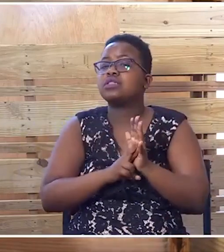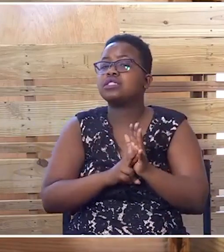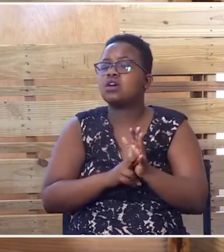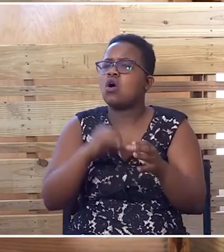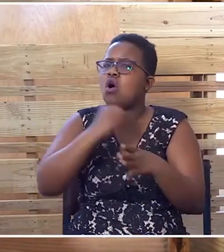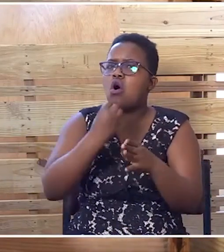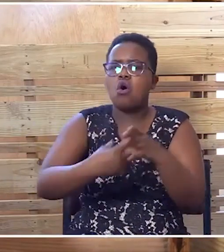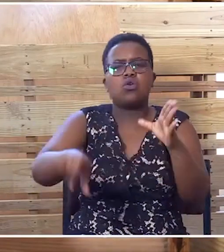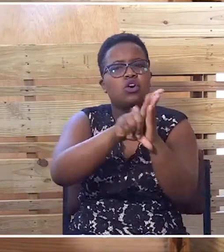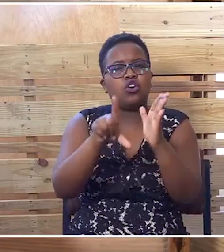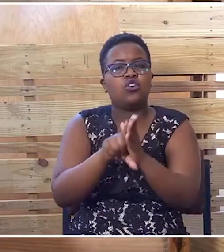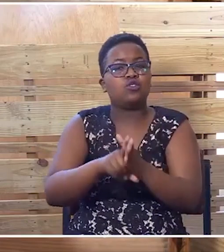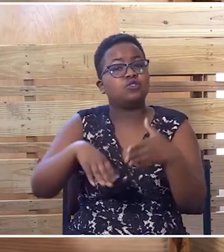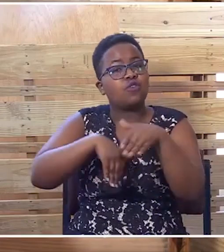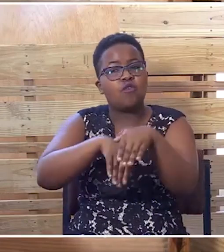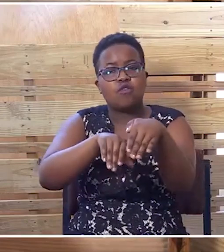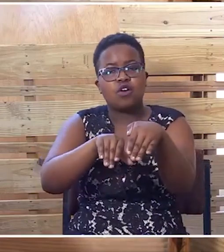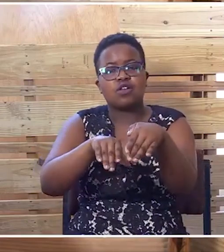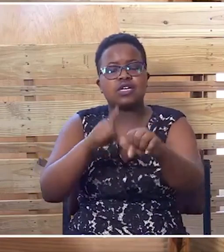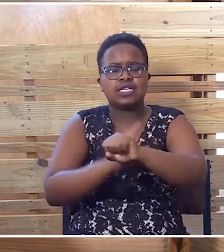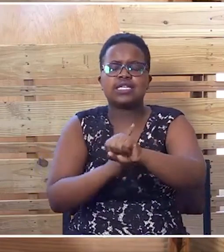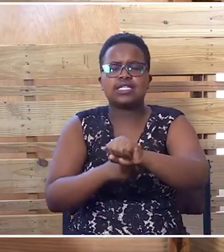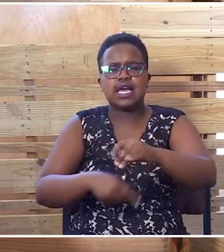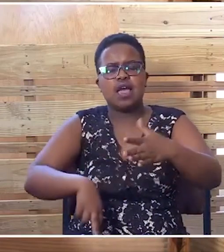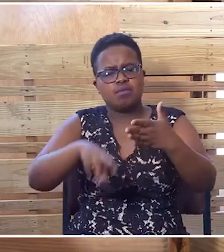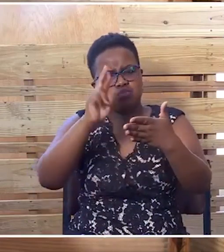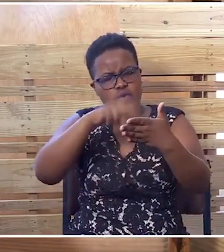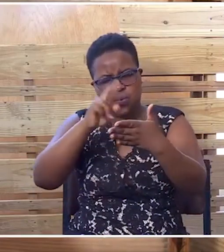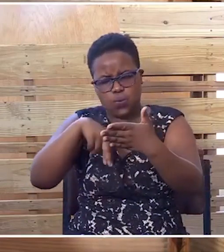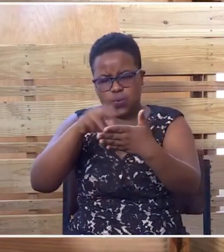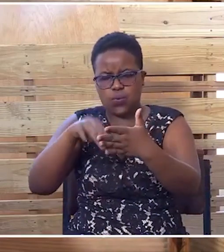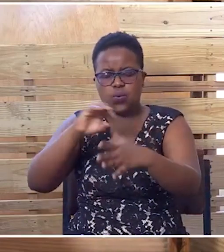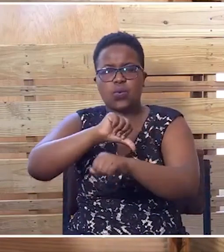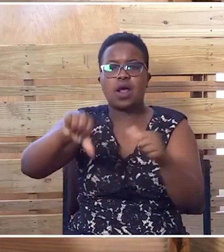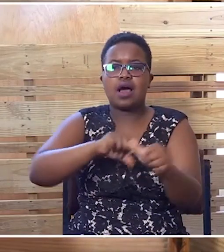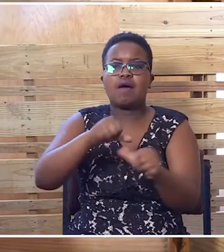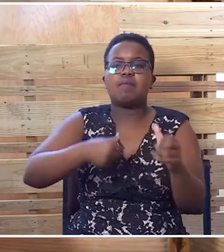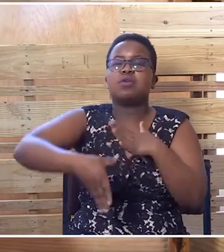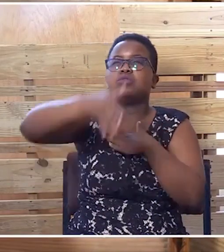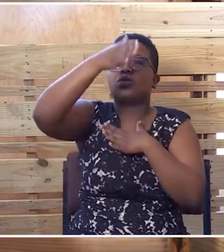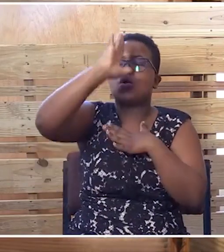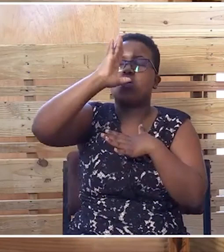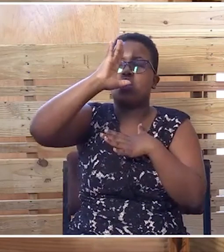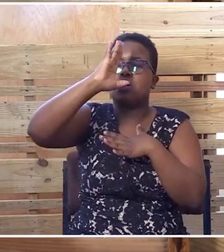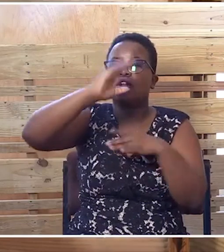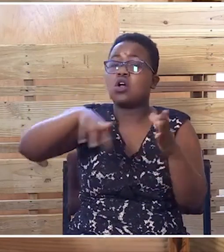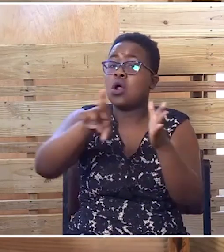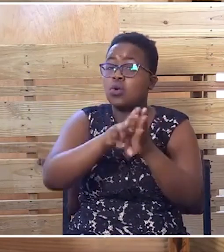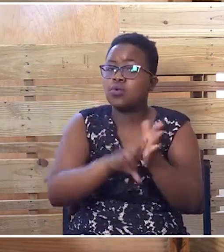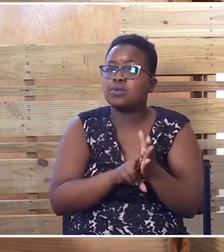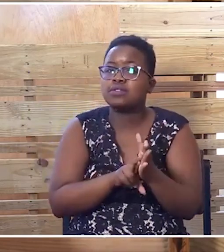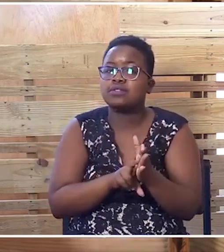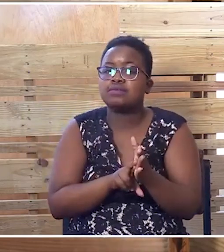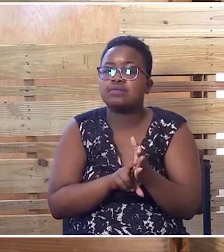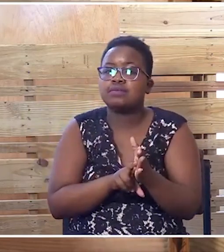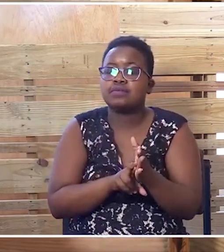should follow. And when you go through those laws, is what we call the Ten Commandments, which sums up